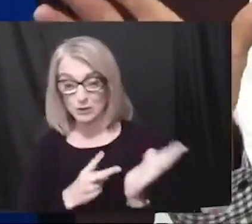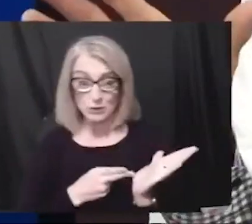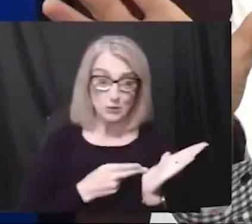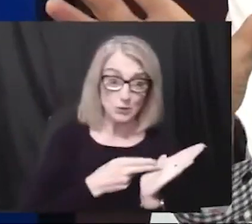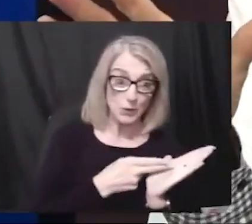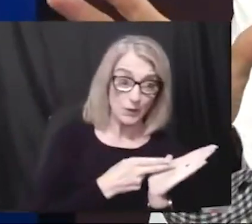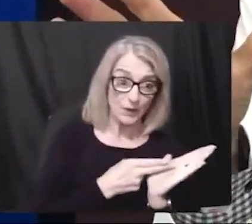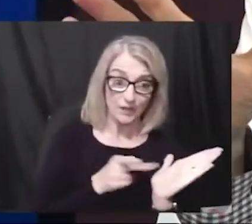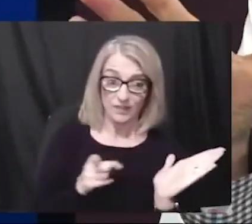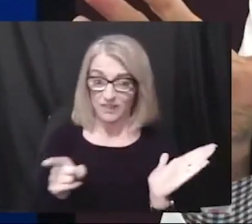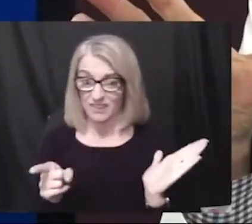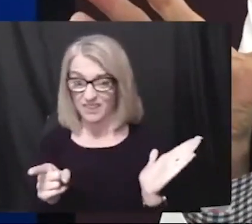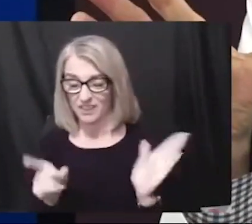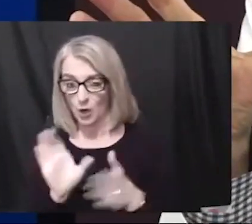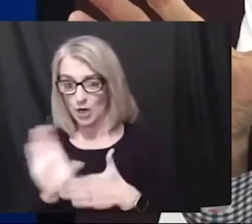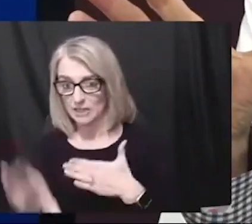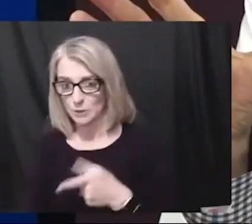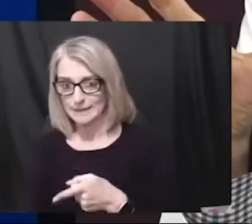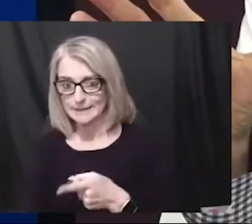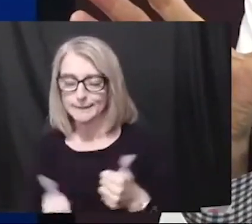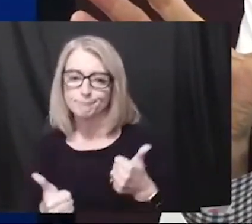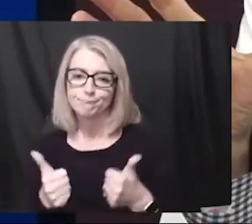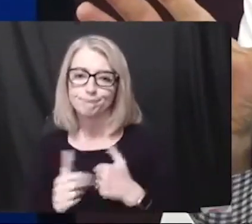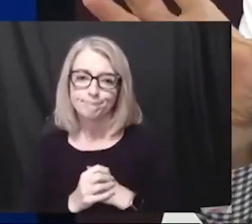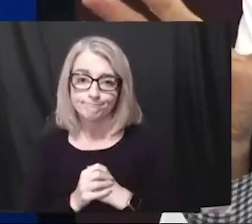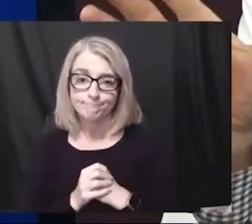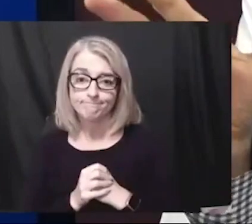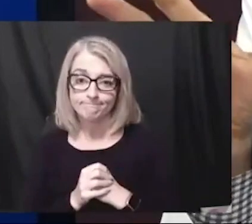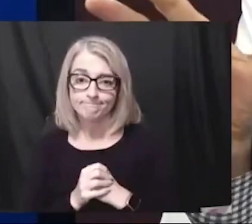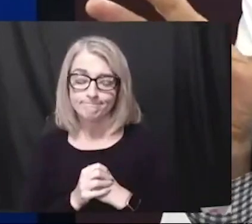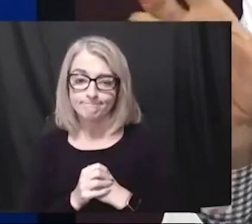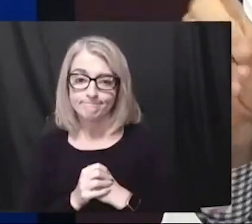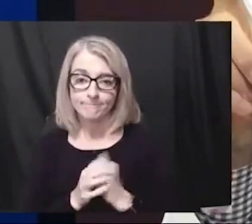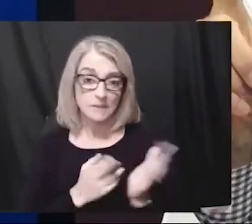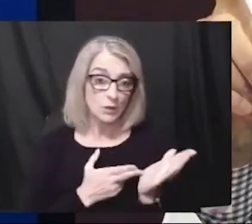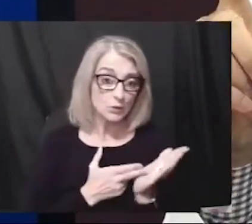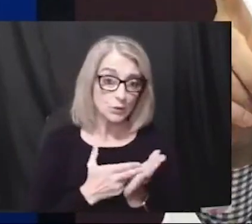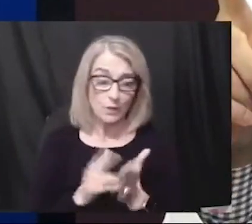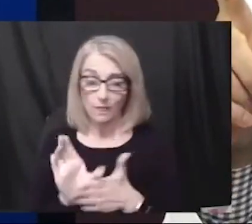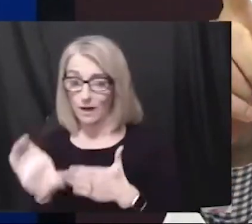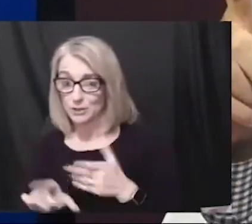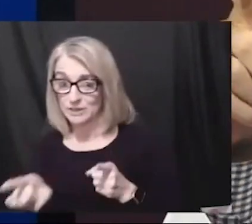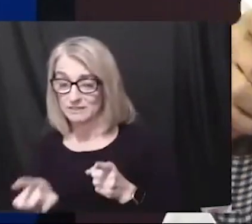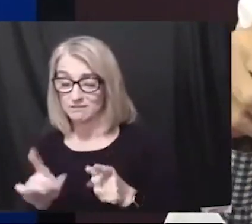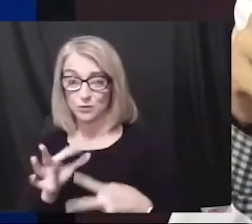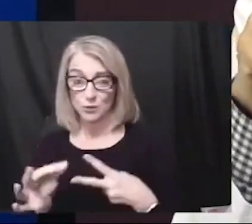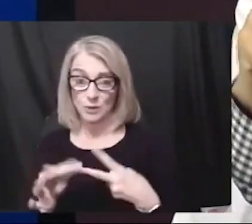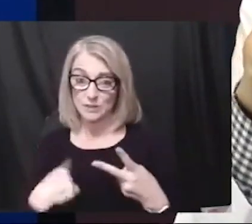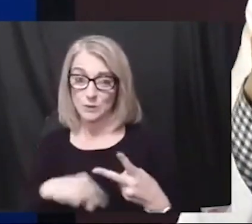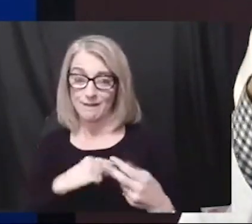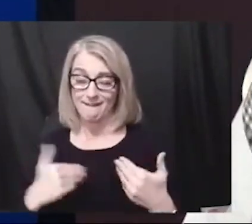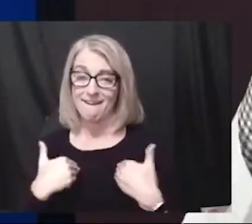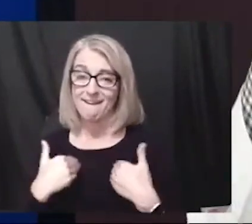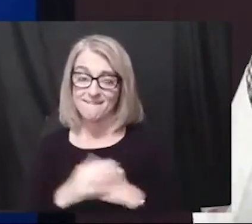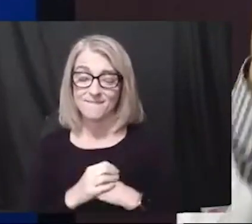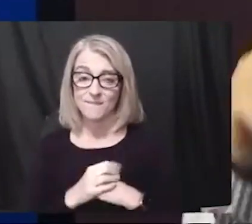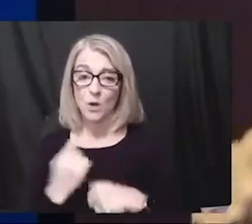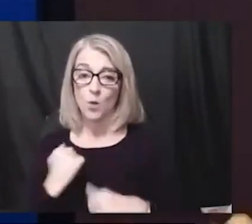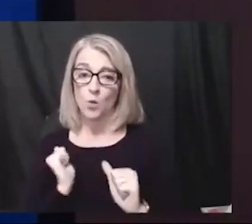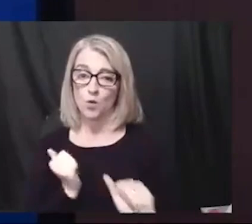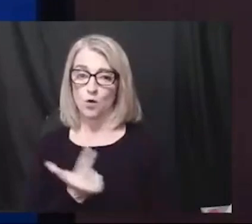having myocarditis. We know that adolescent girls who get the infection have a 21 times higher risk of